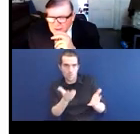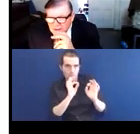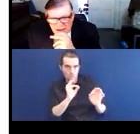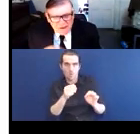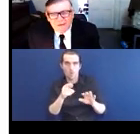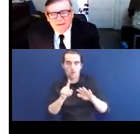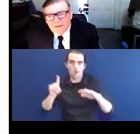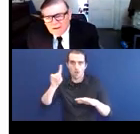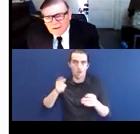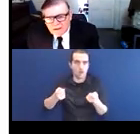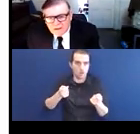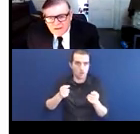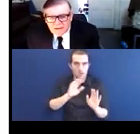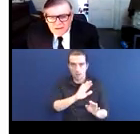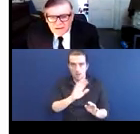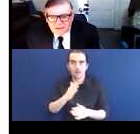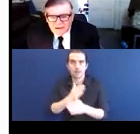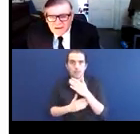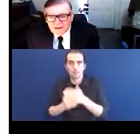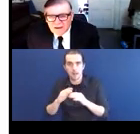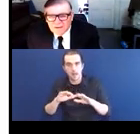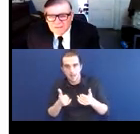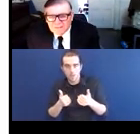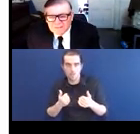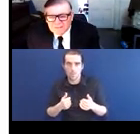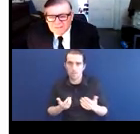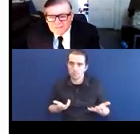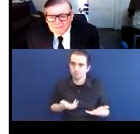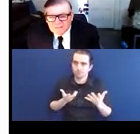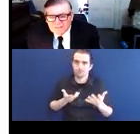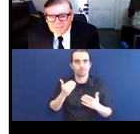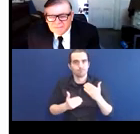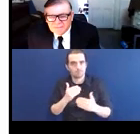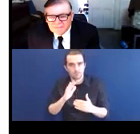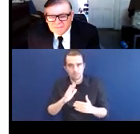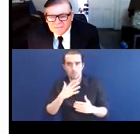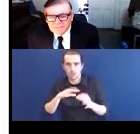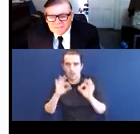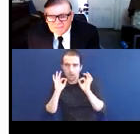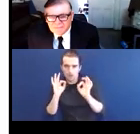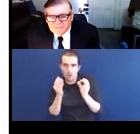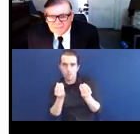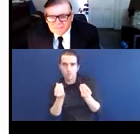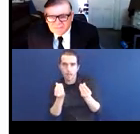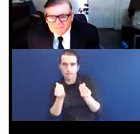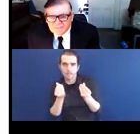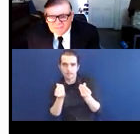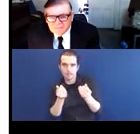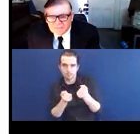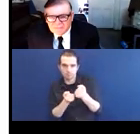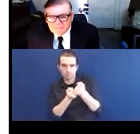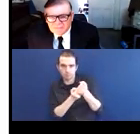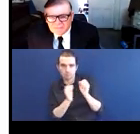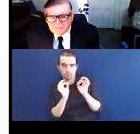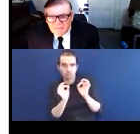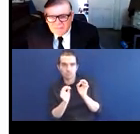where doctors have made assessments. We would bring in independent doctors to be able to assess those assessments to ensure that the person